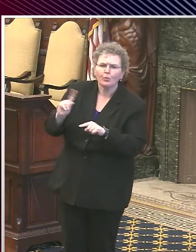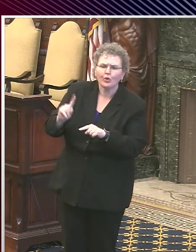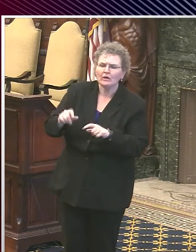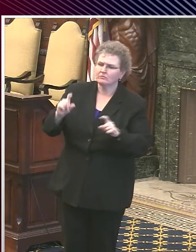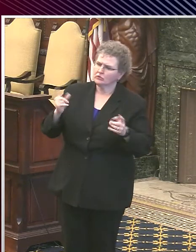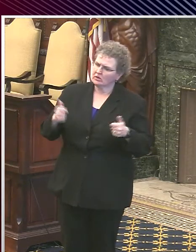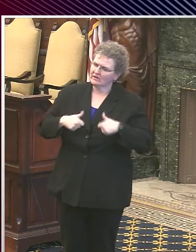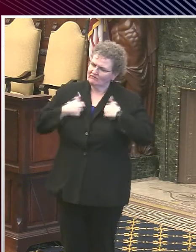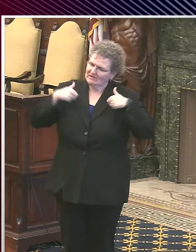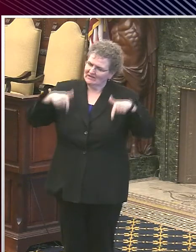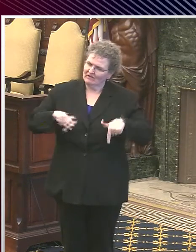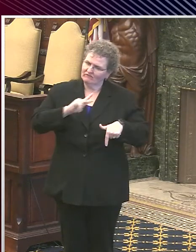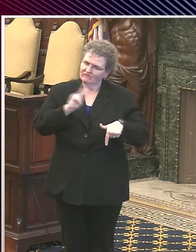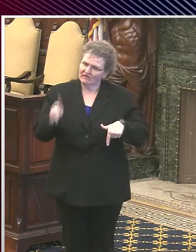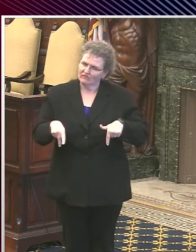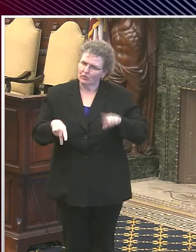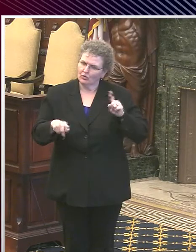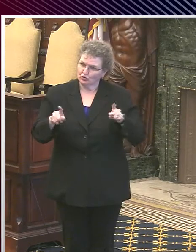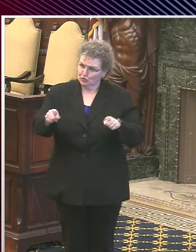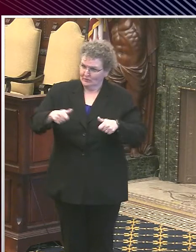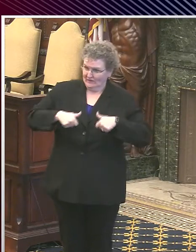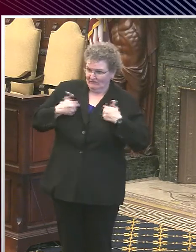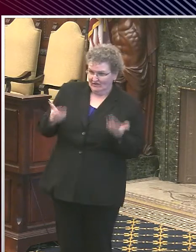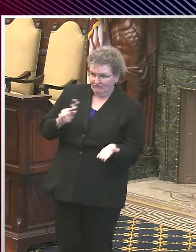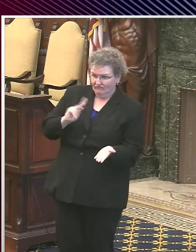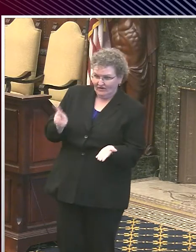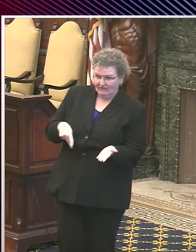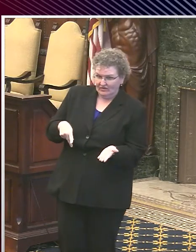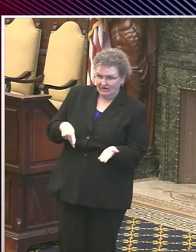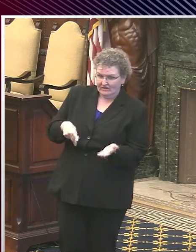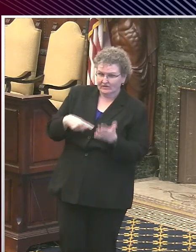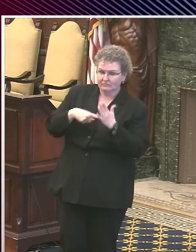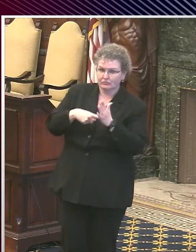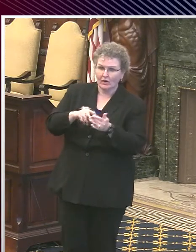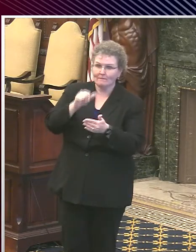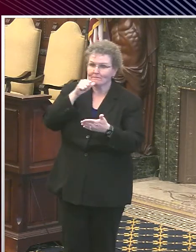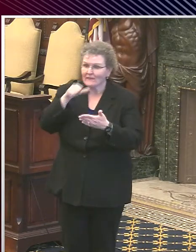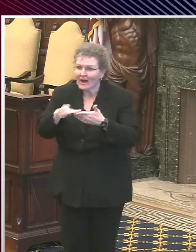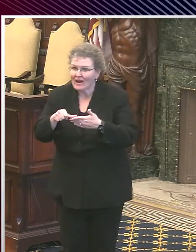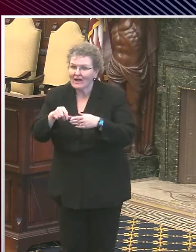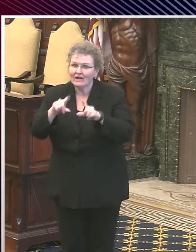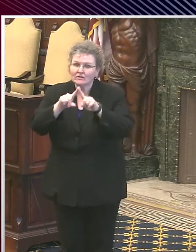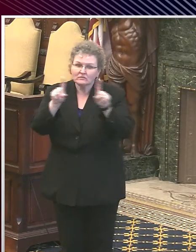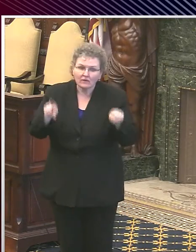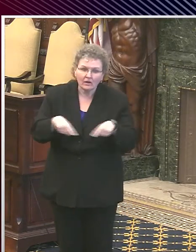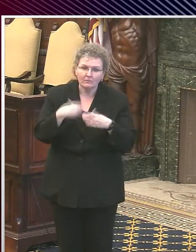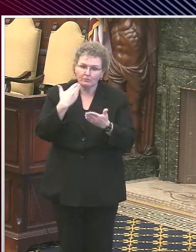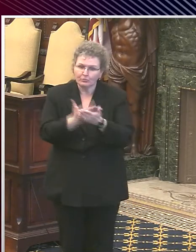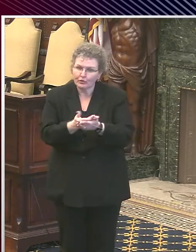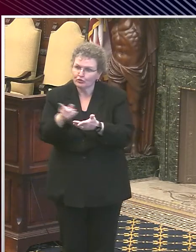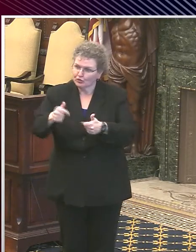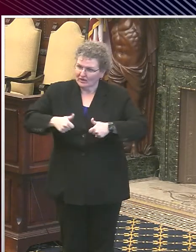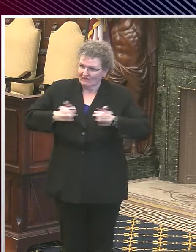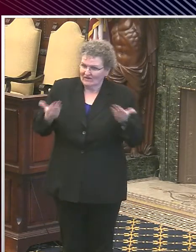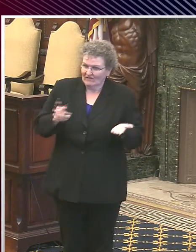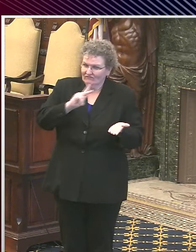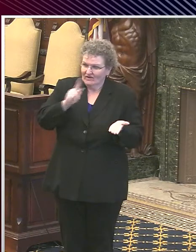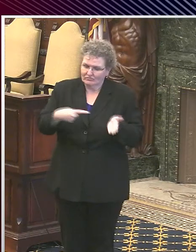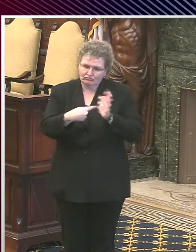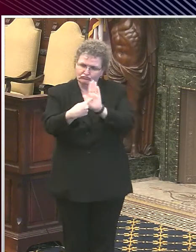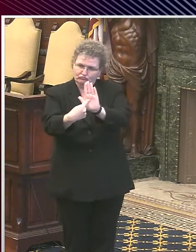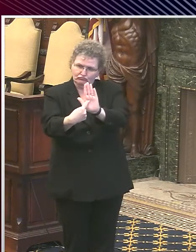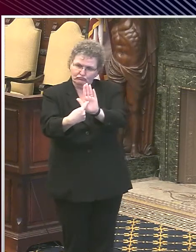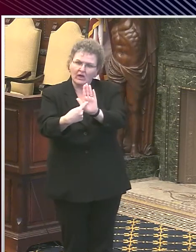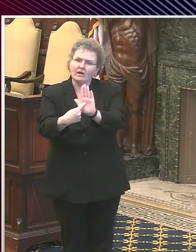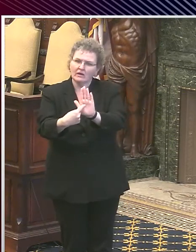their proof of residency could be a bill, a letter, anything that indicates that you live at a certain address. Doesn't have anything to do with your immigration